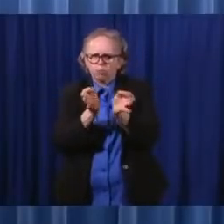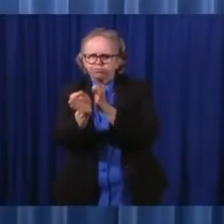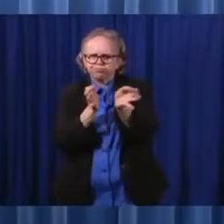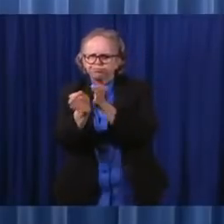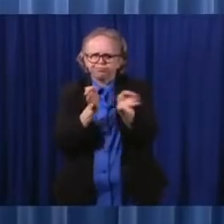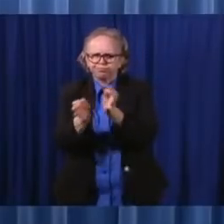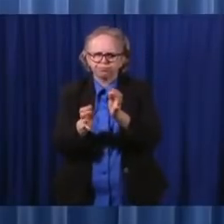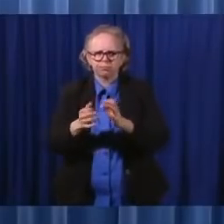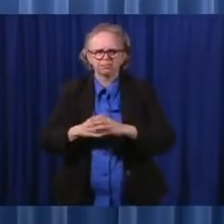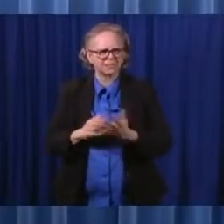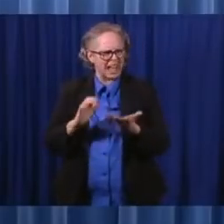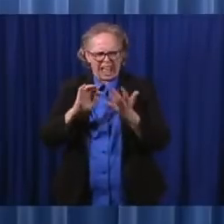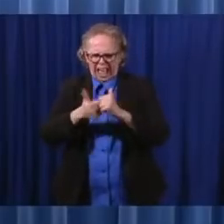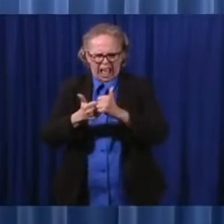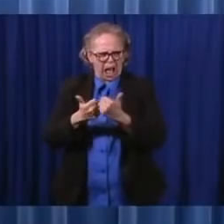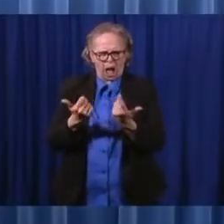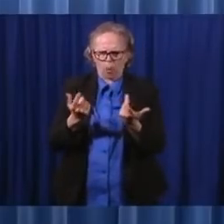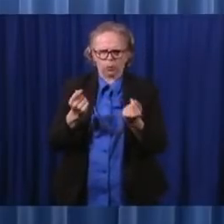inequities. Some